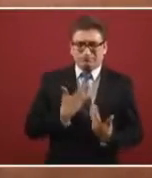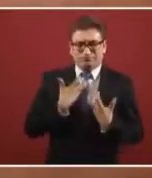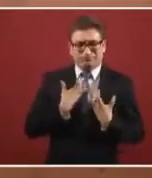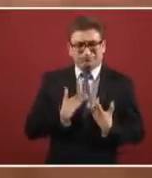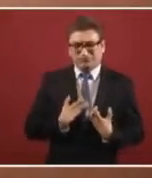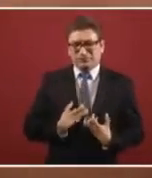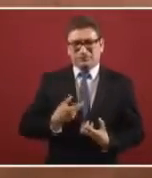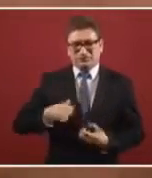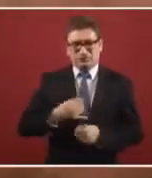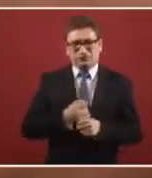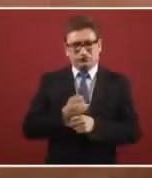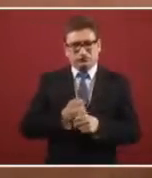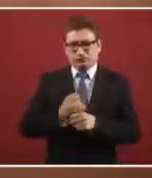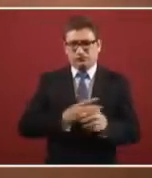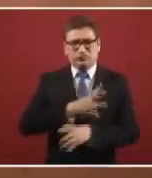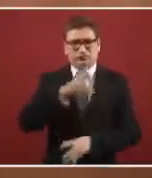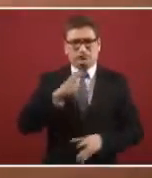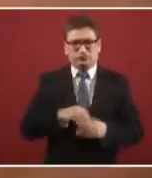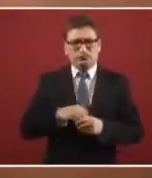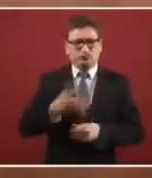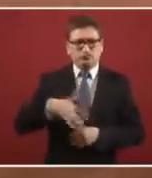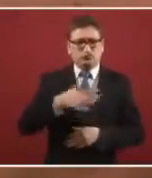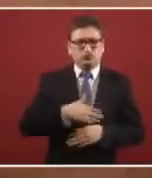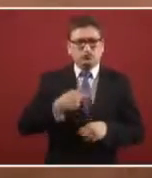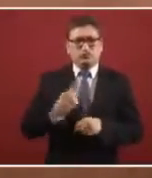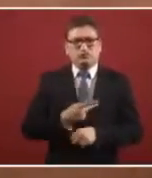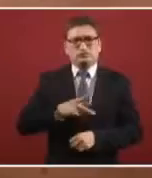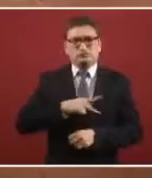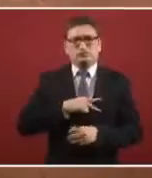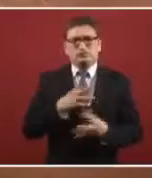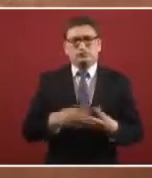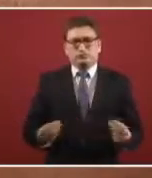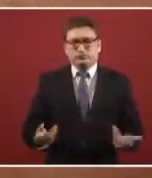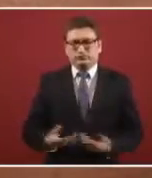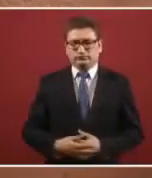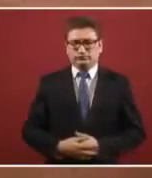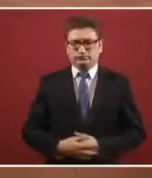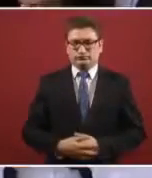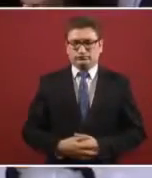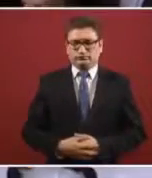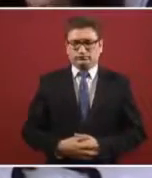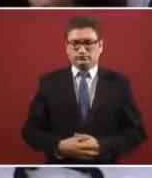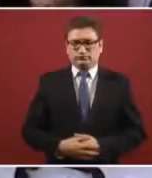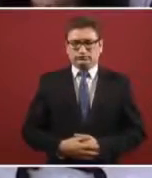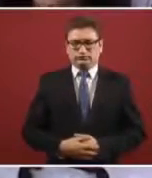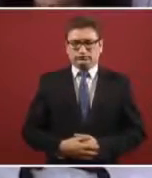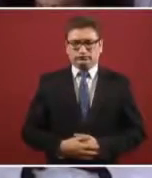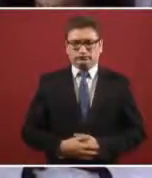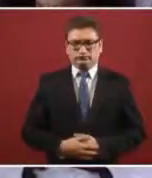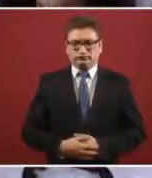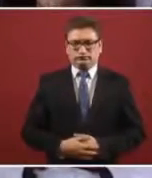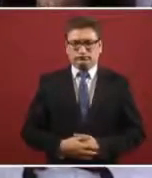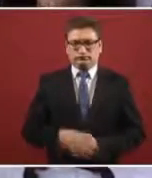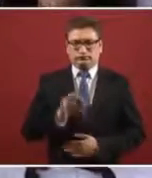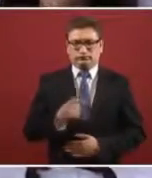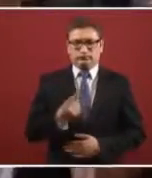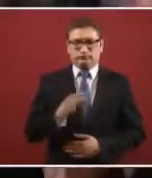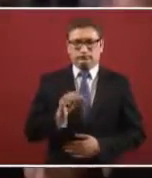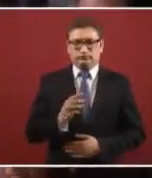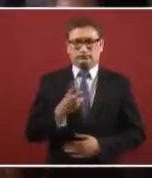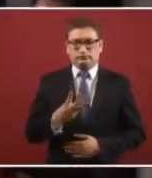mother, there's a las piece of últimas my heart consecuencias y missing. saber qué pasó con We los will hijos. go to the last final consequences to find what happened to our son.